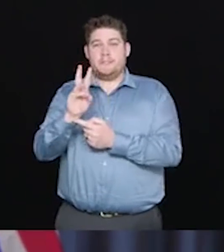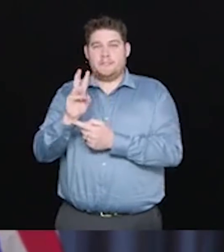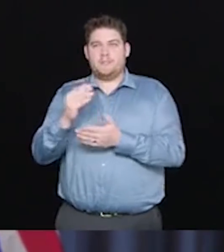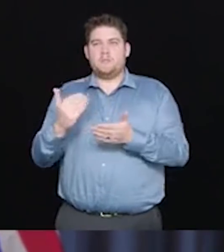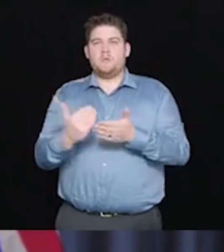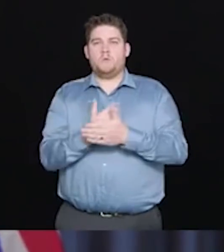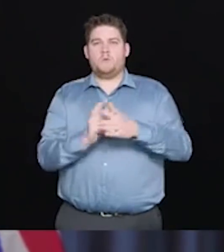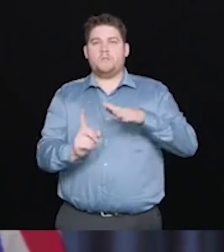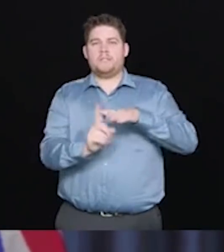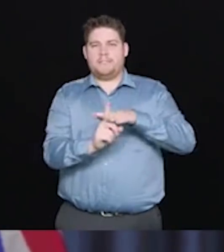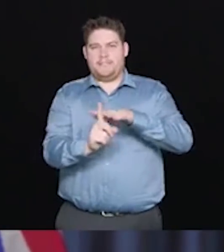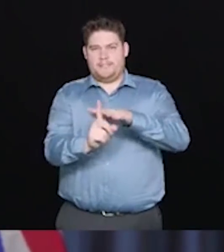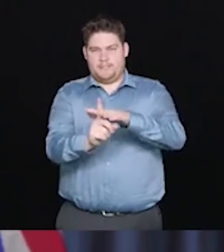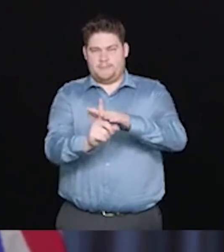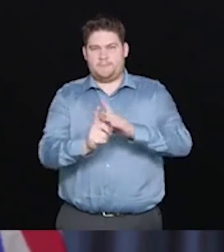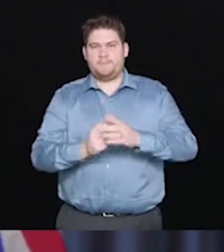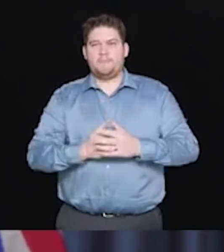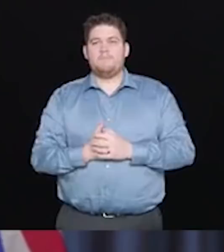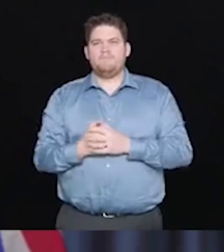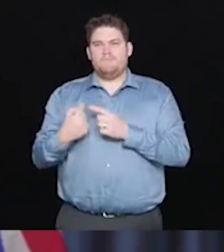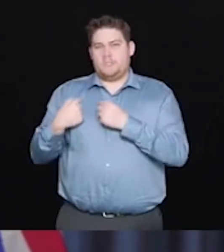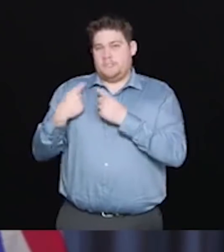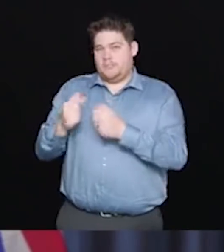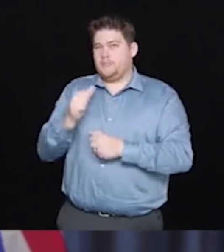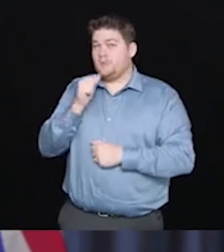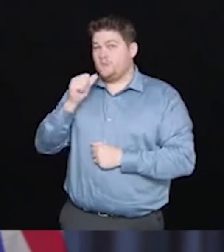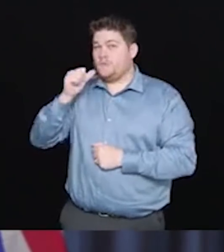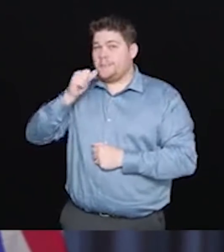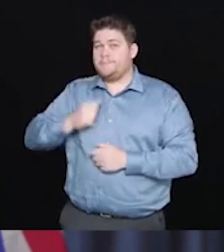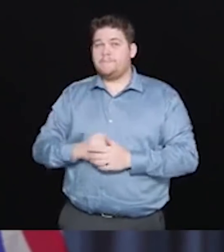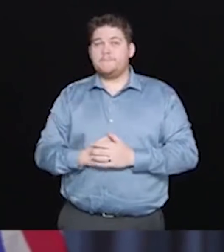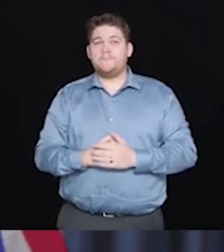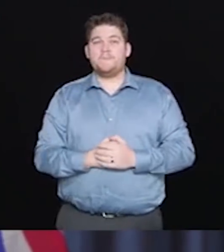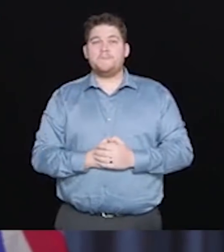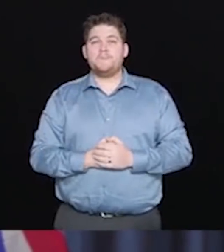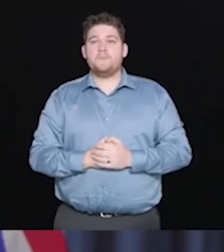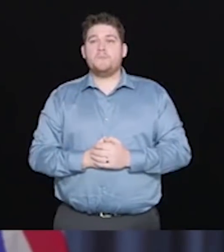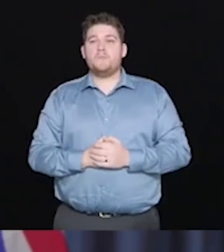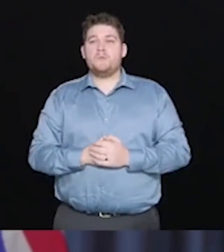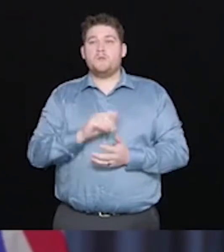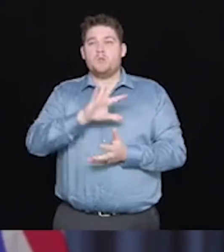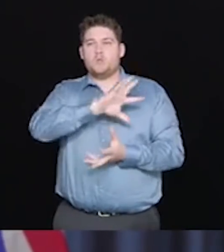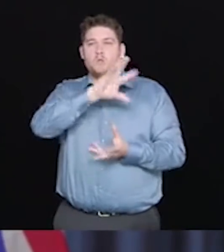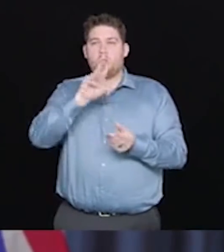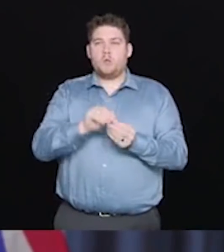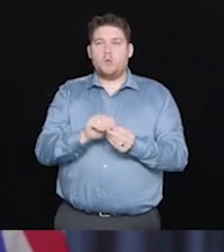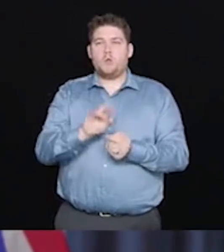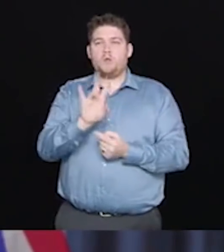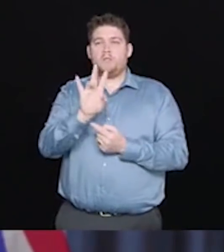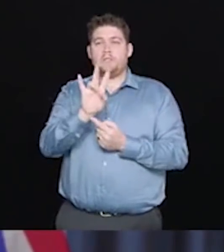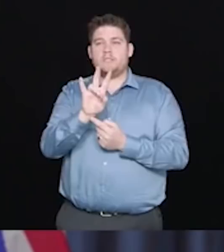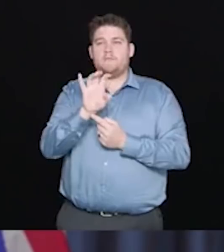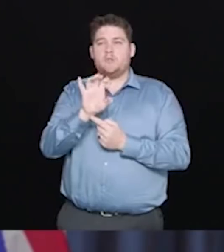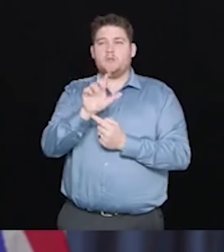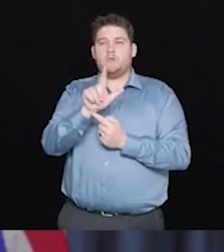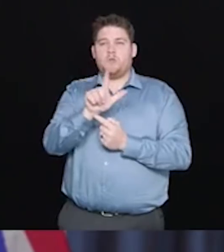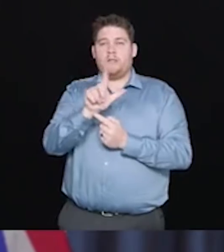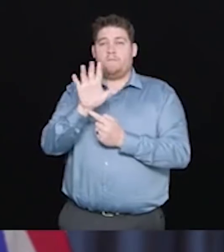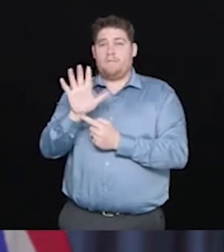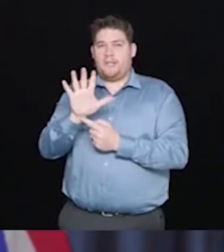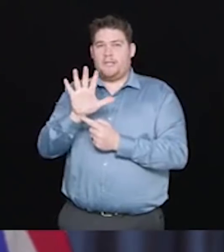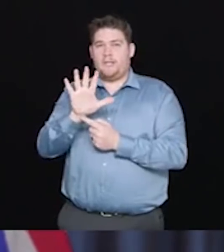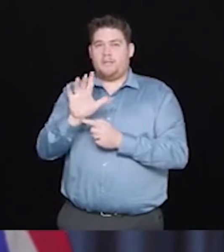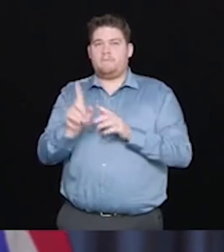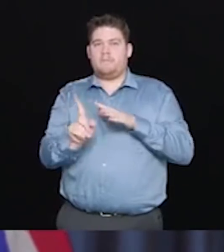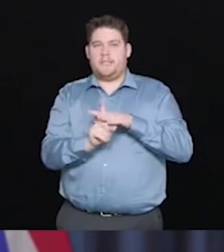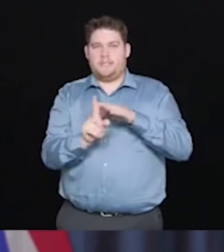last 24 hours, bringing our total up to 725 here in British Columbia test positive